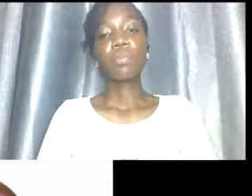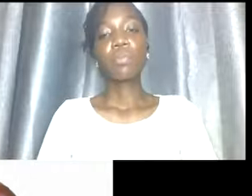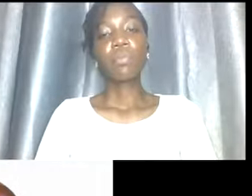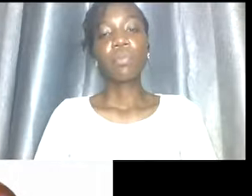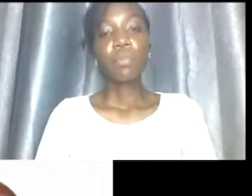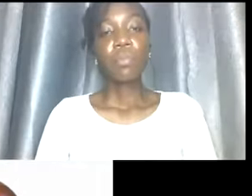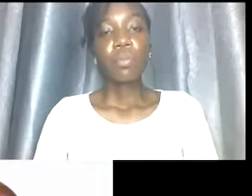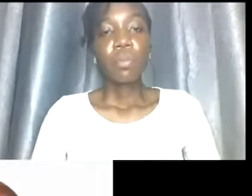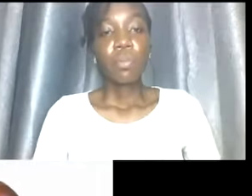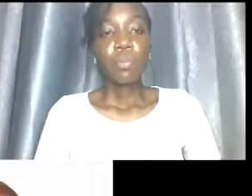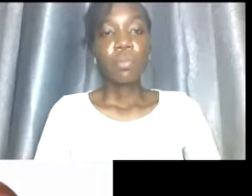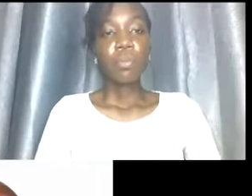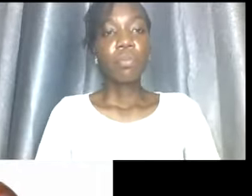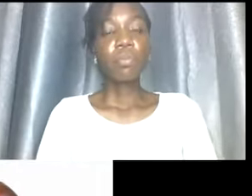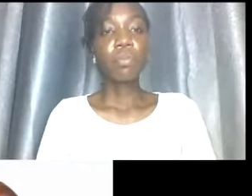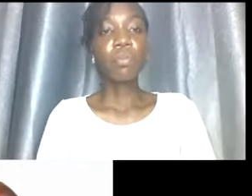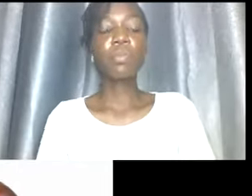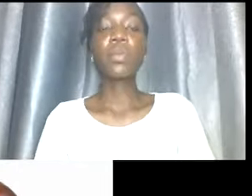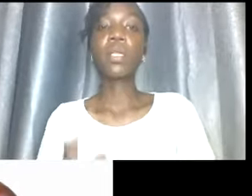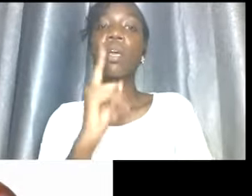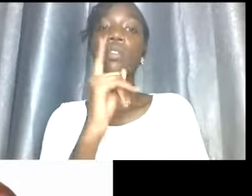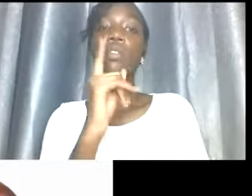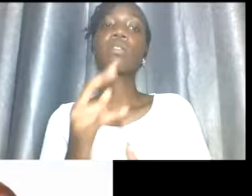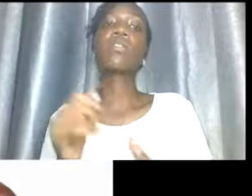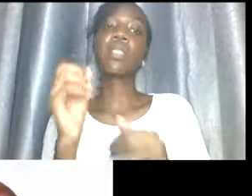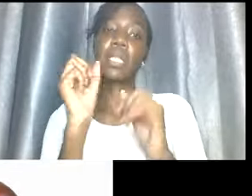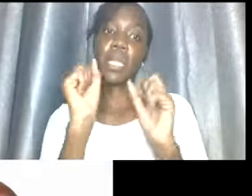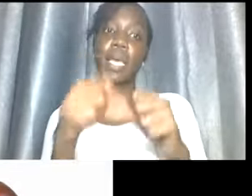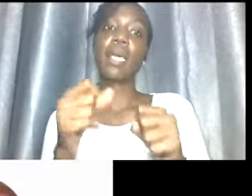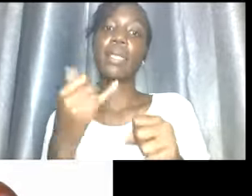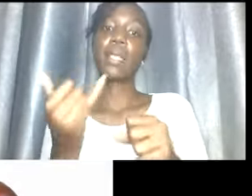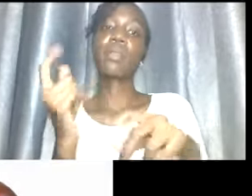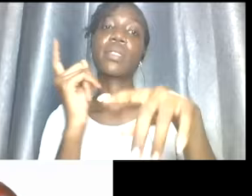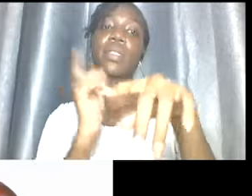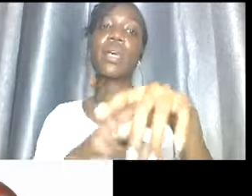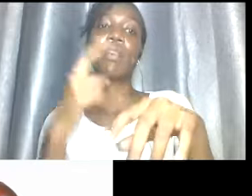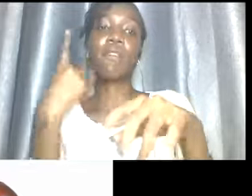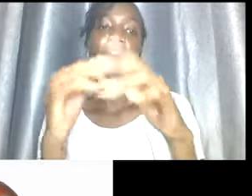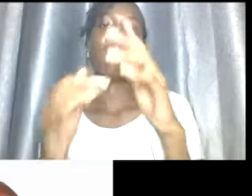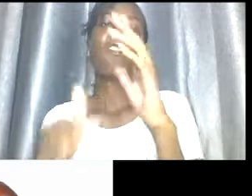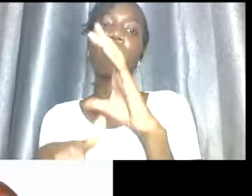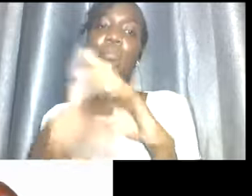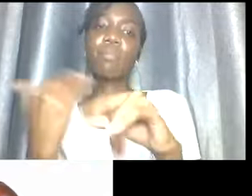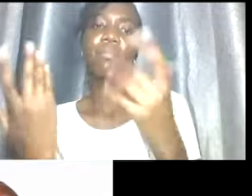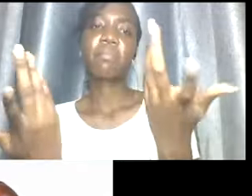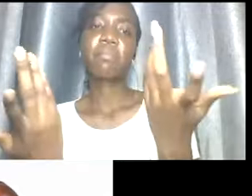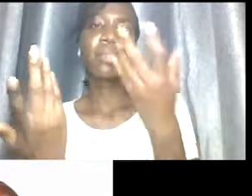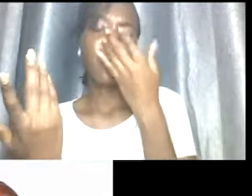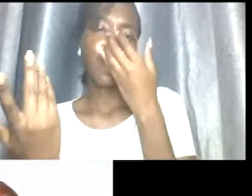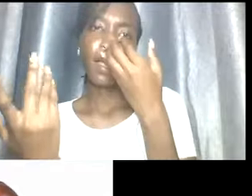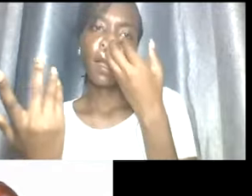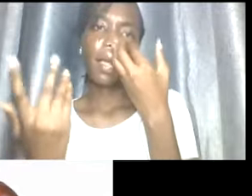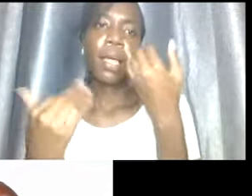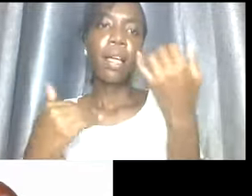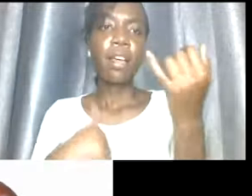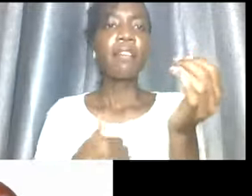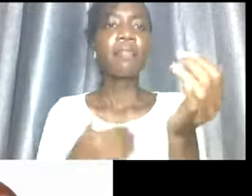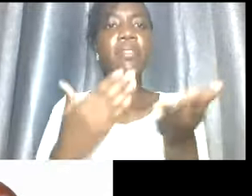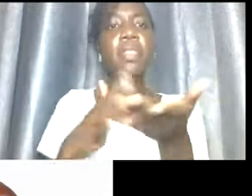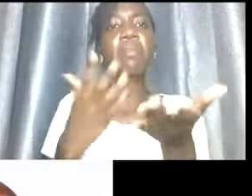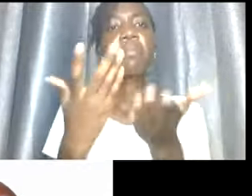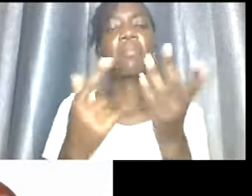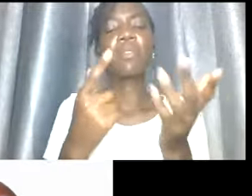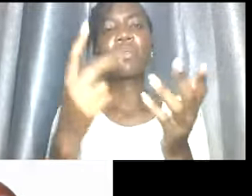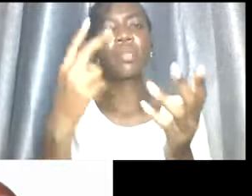Derek, how do you actually know it's time to fold up? How is there some, is it just looking by the numbers?